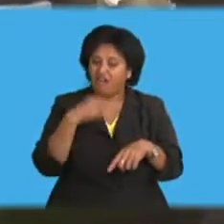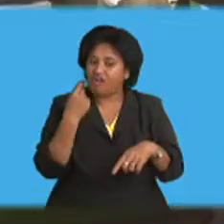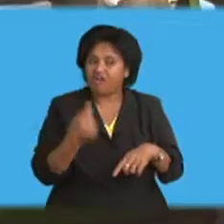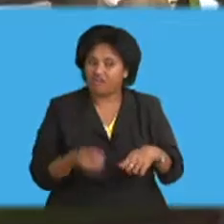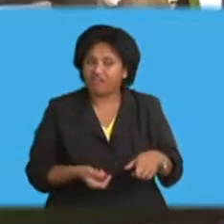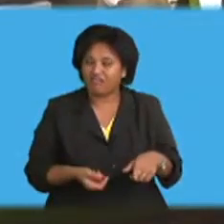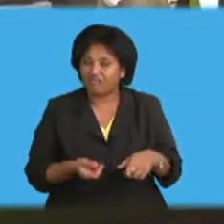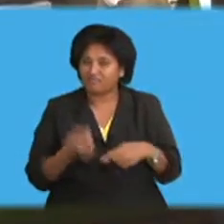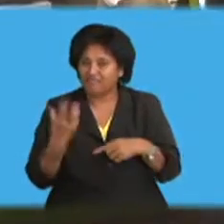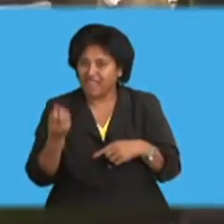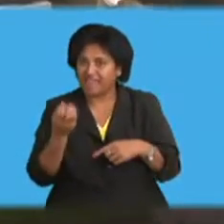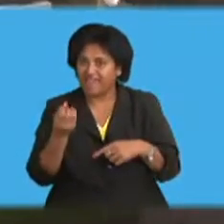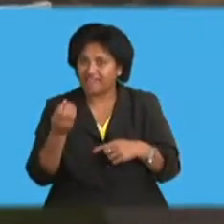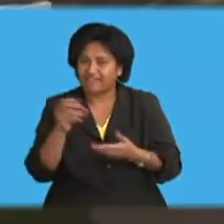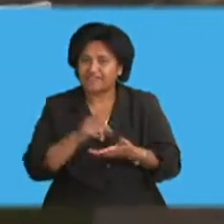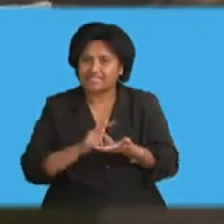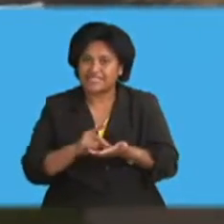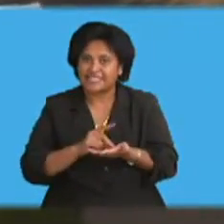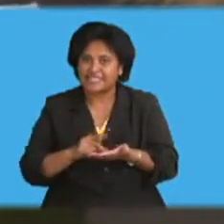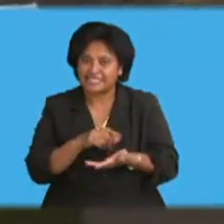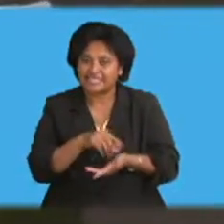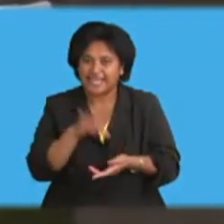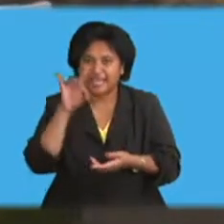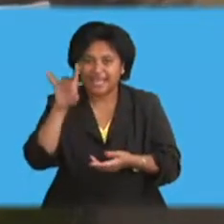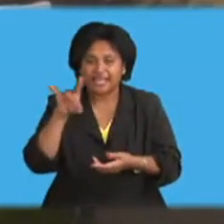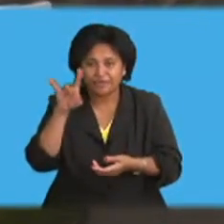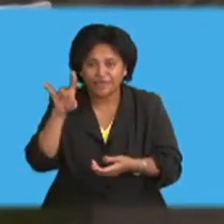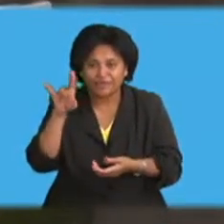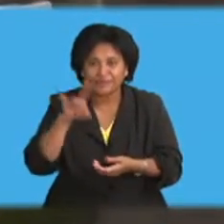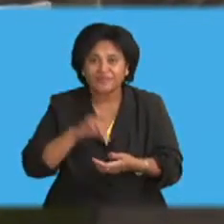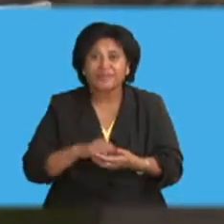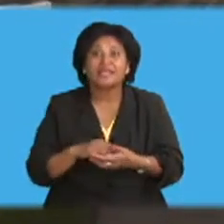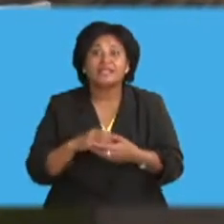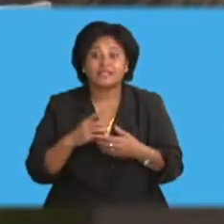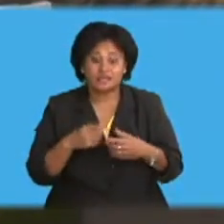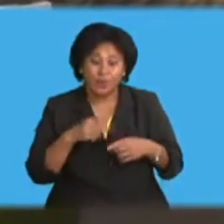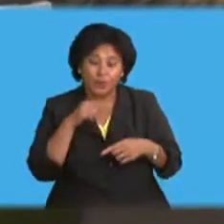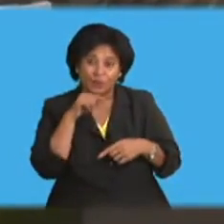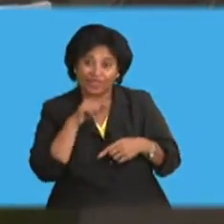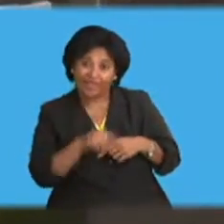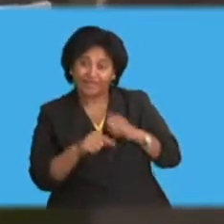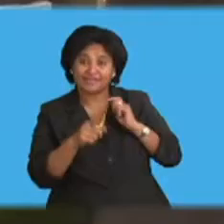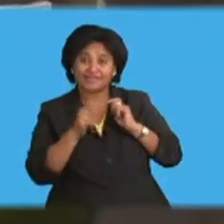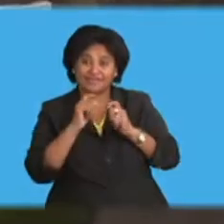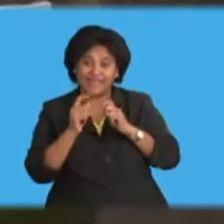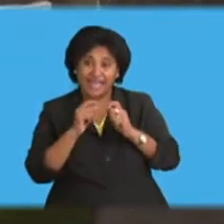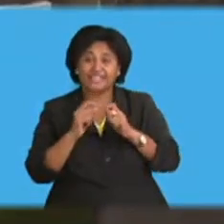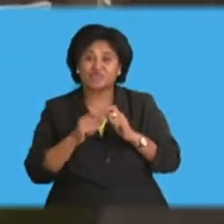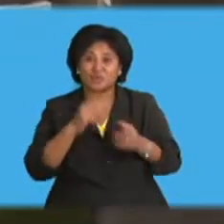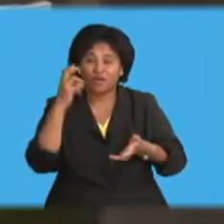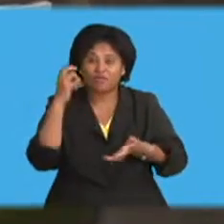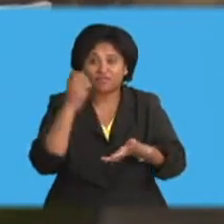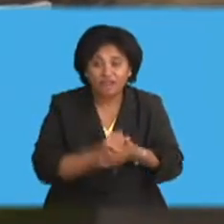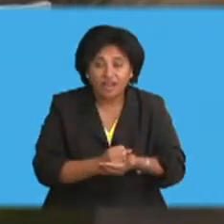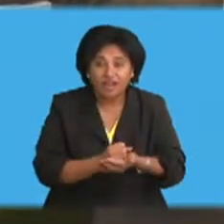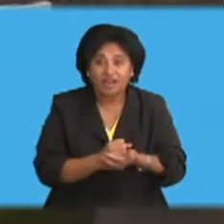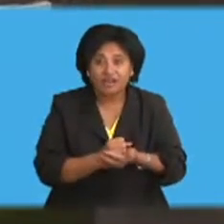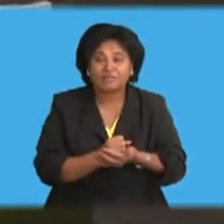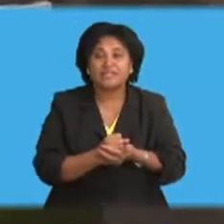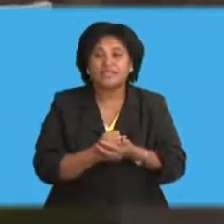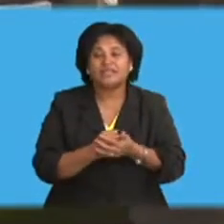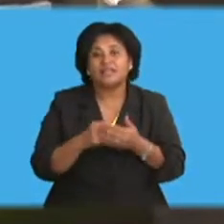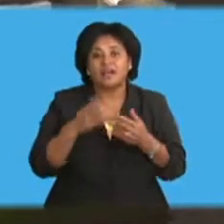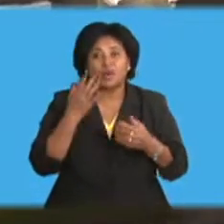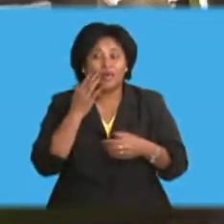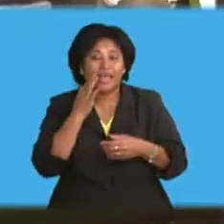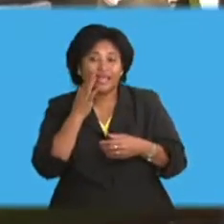animal. And then, Madam Speaker, that is further confirmed in the when the